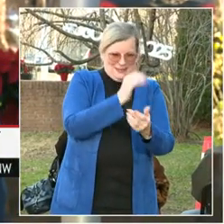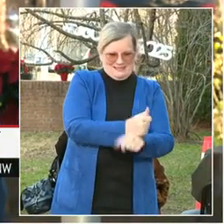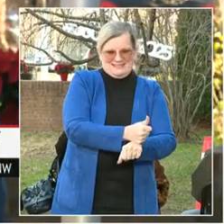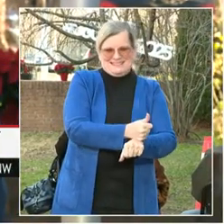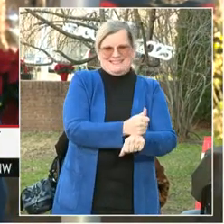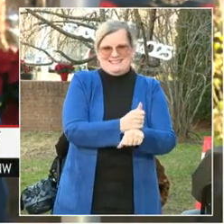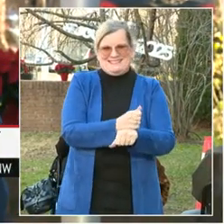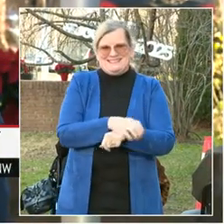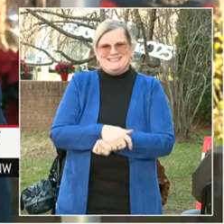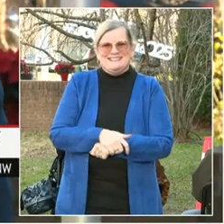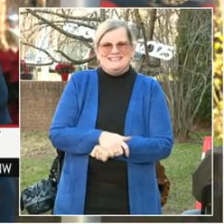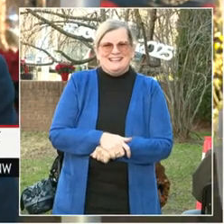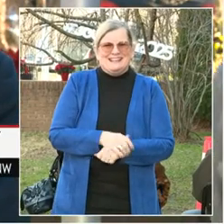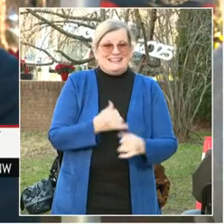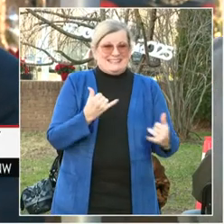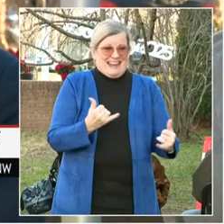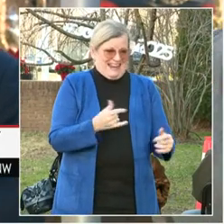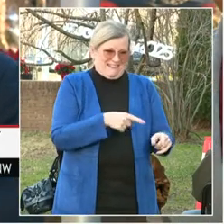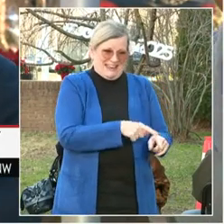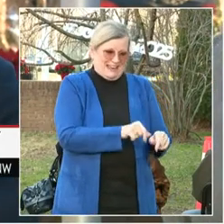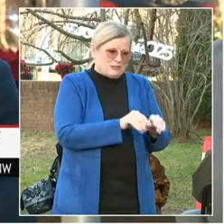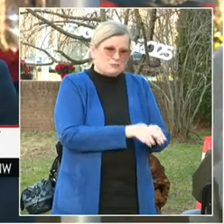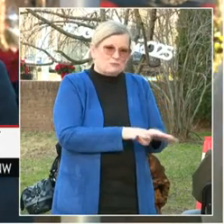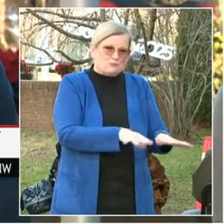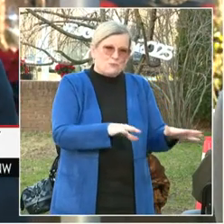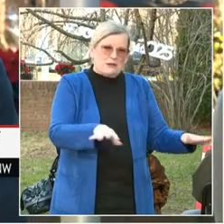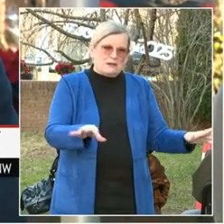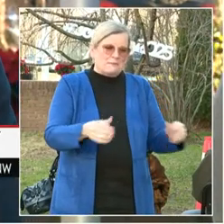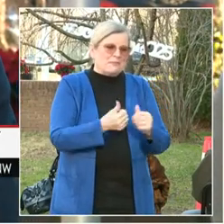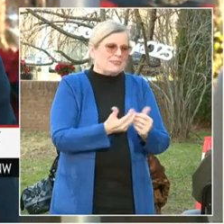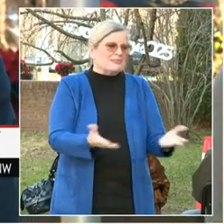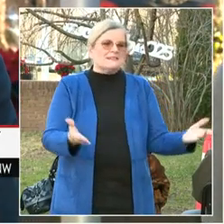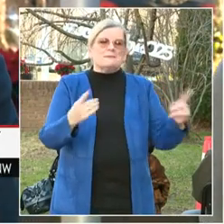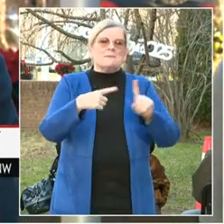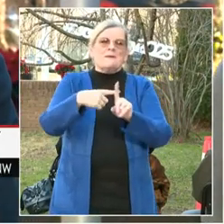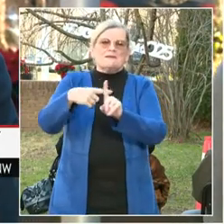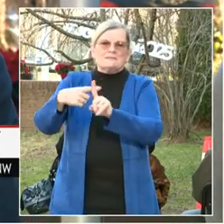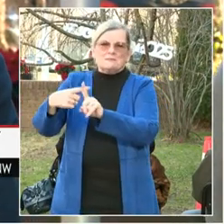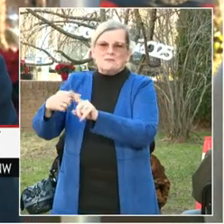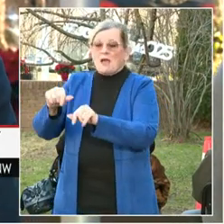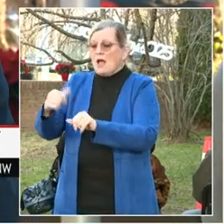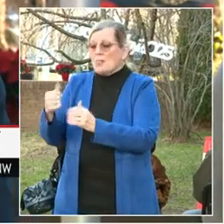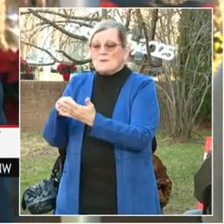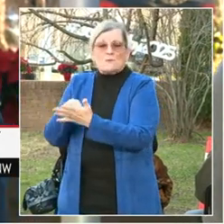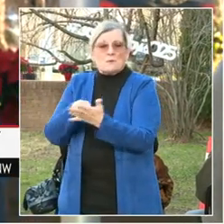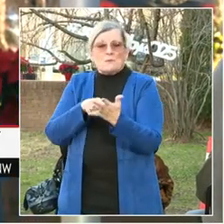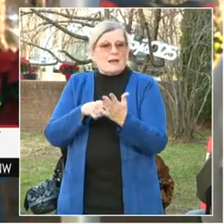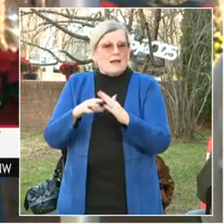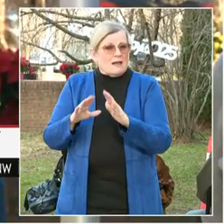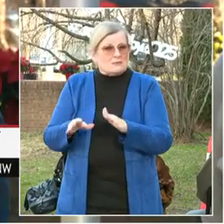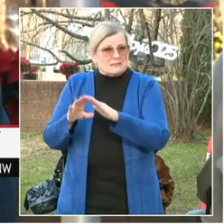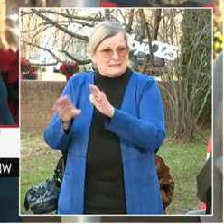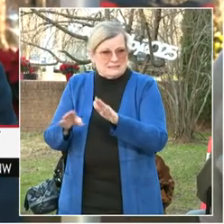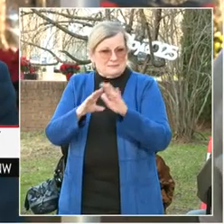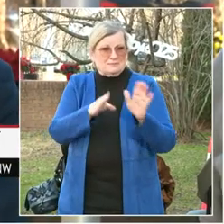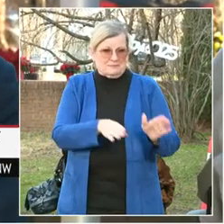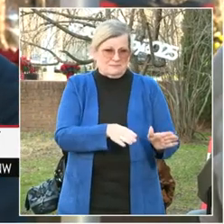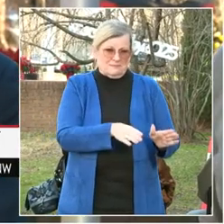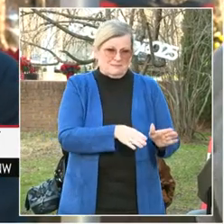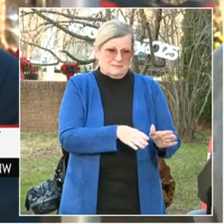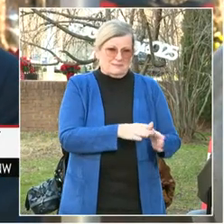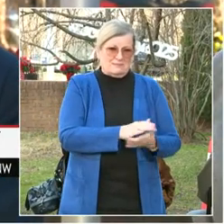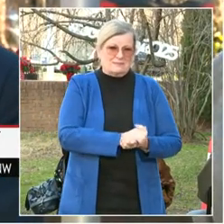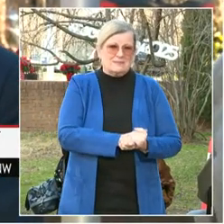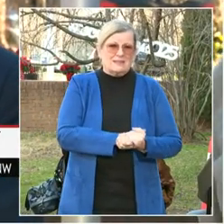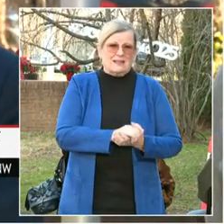neighborhoods like this. Third, the roadmap contemplates housing and affordable housing at several key publicly and privately owned